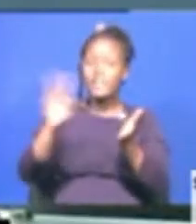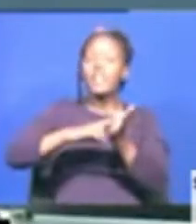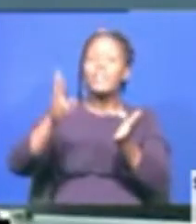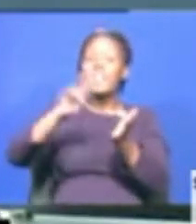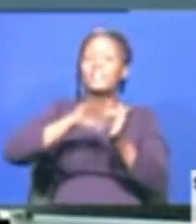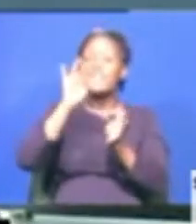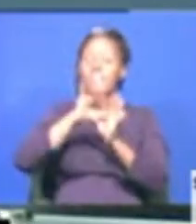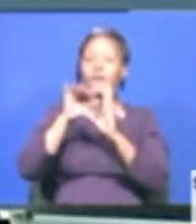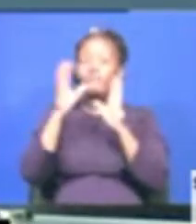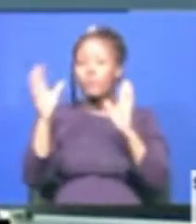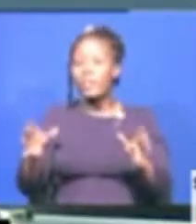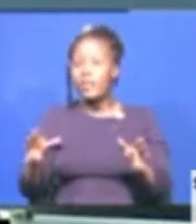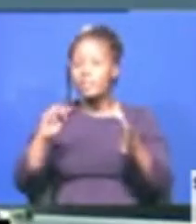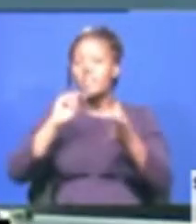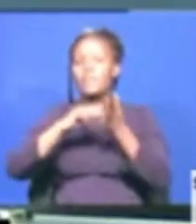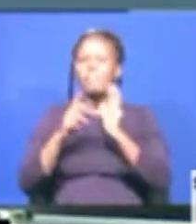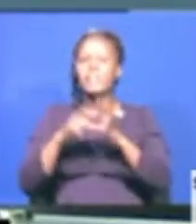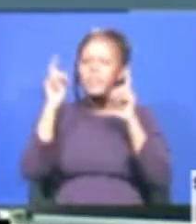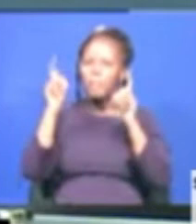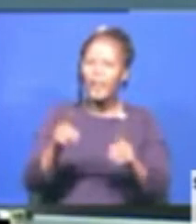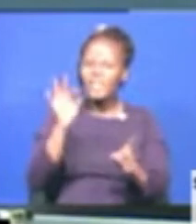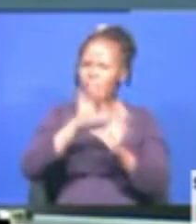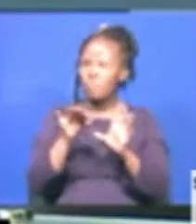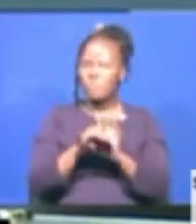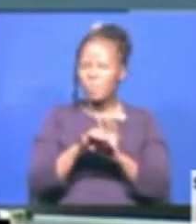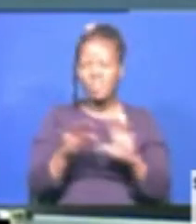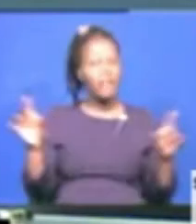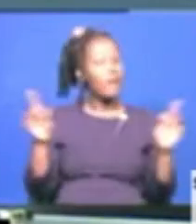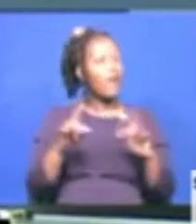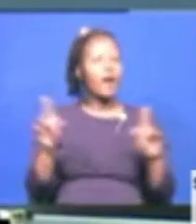I'm going to vote 100%. Can you show me that number? No, there is no number.